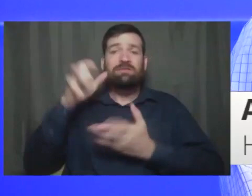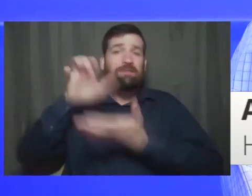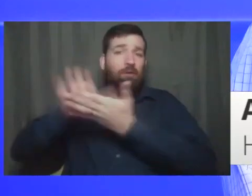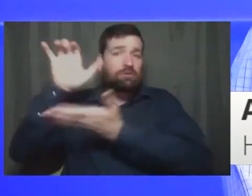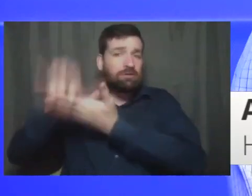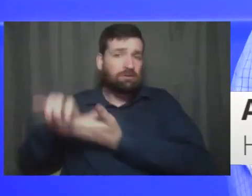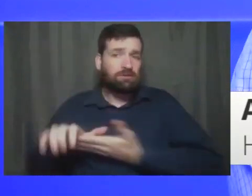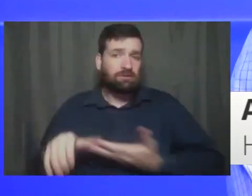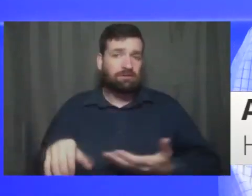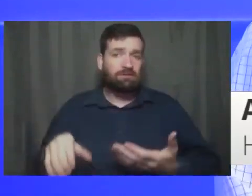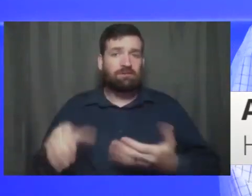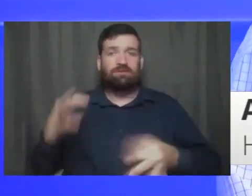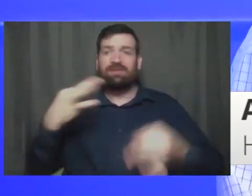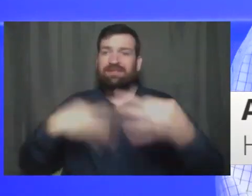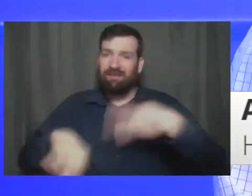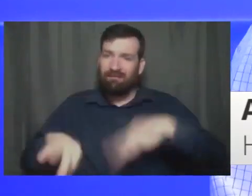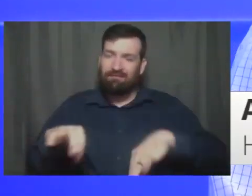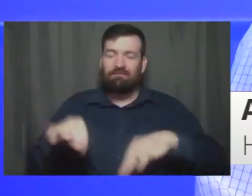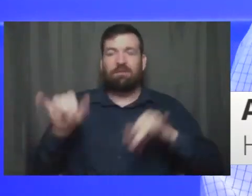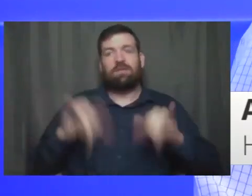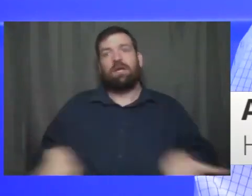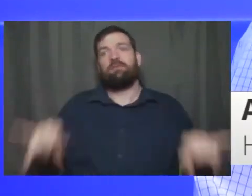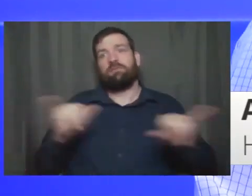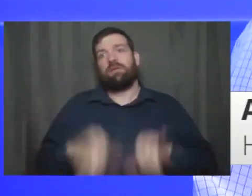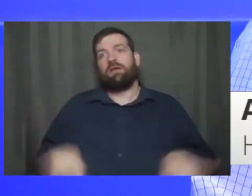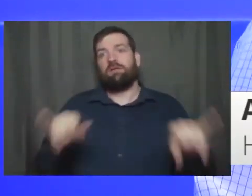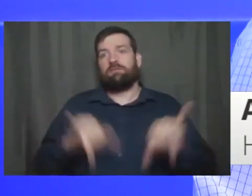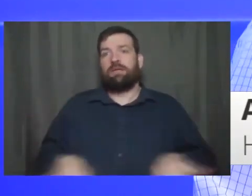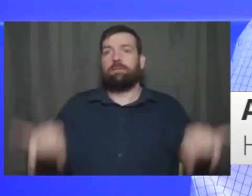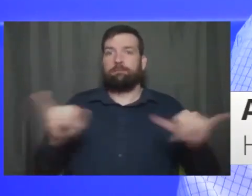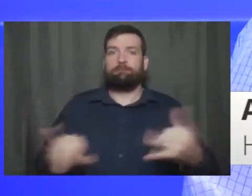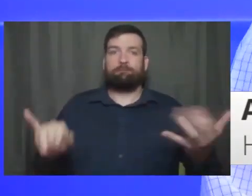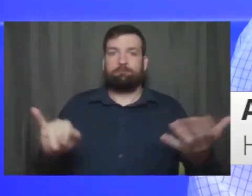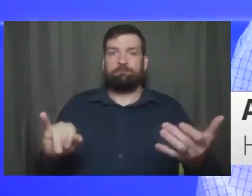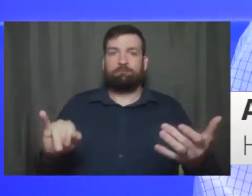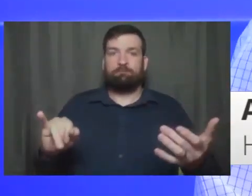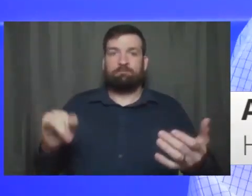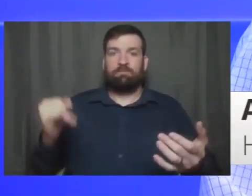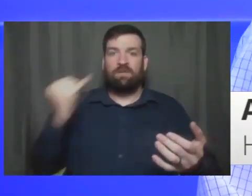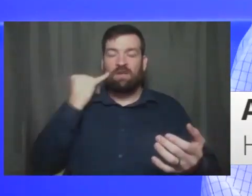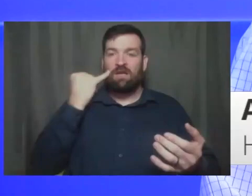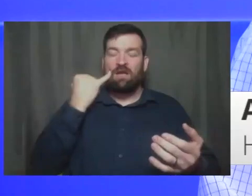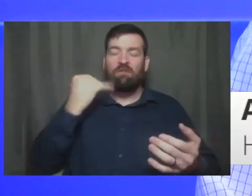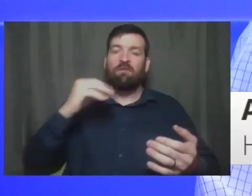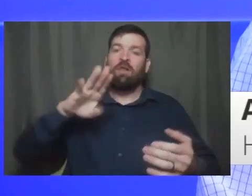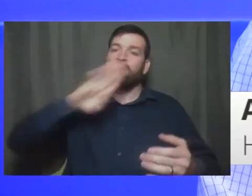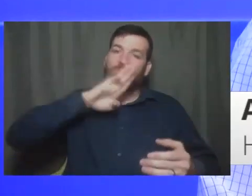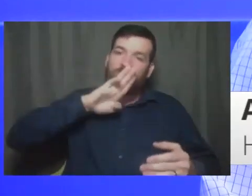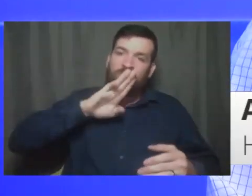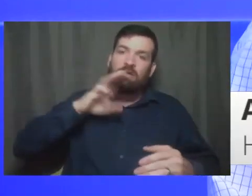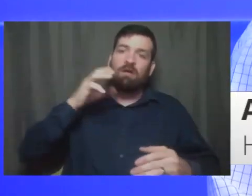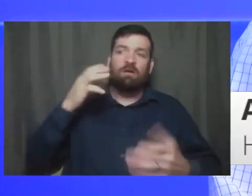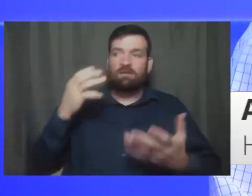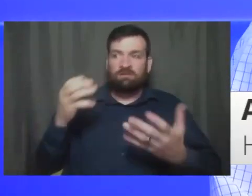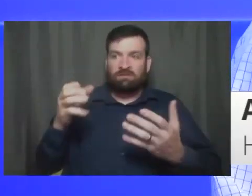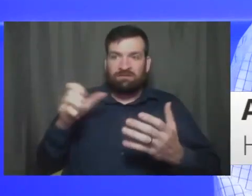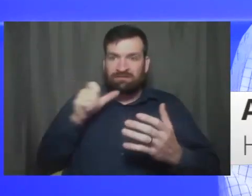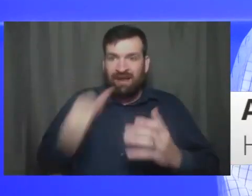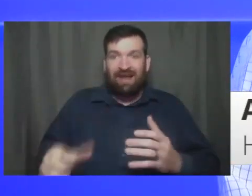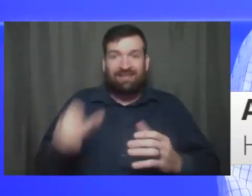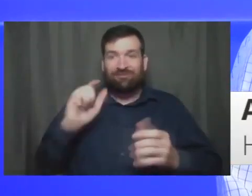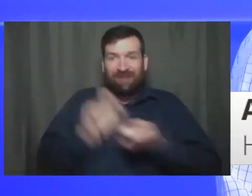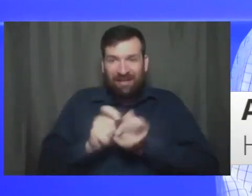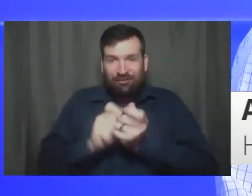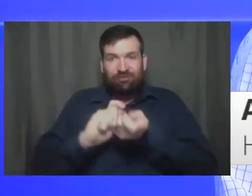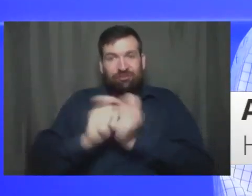of doing the same old. If there's a wall, right, that is immobile and you're pushing on the wall and it's not moving, we got to